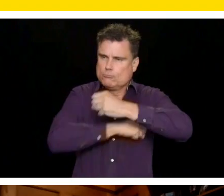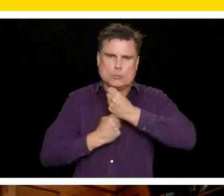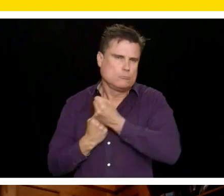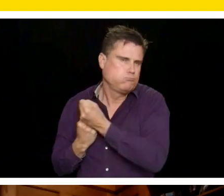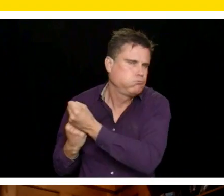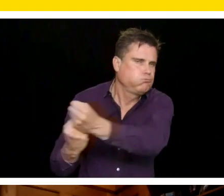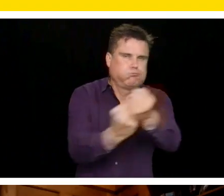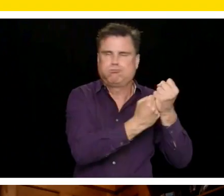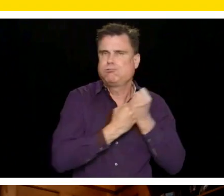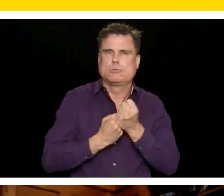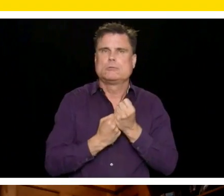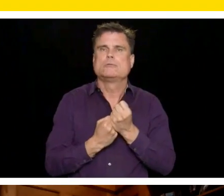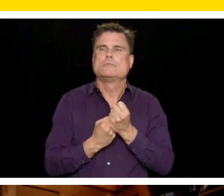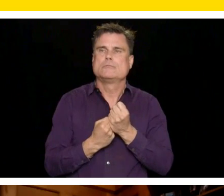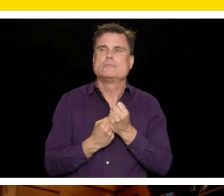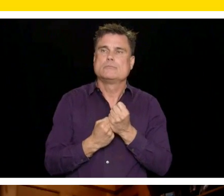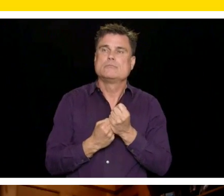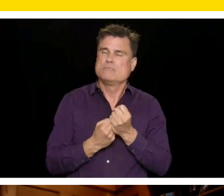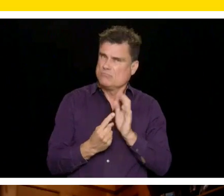this pandemic.